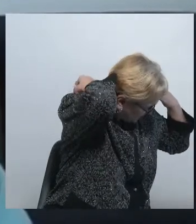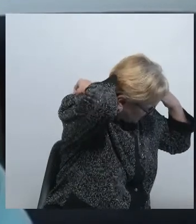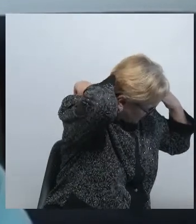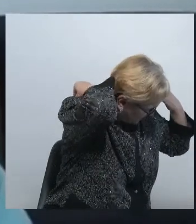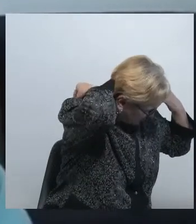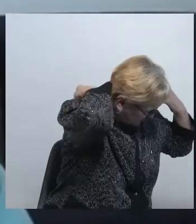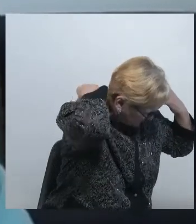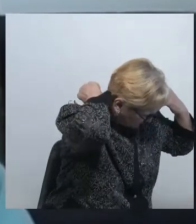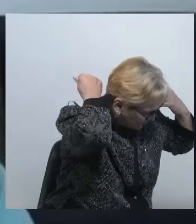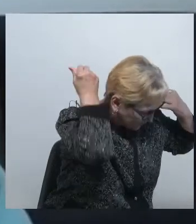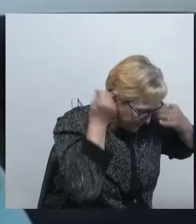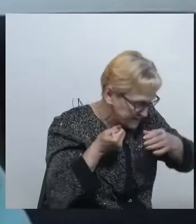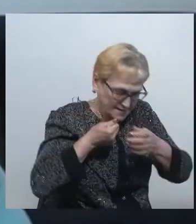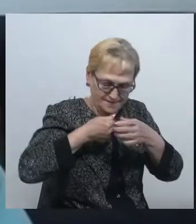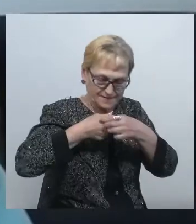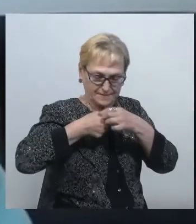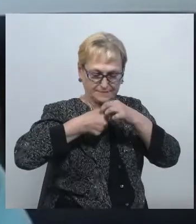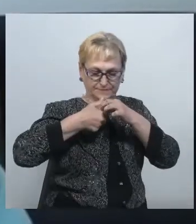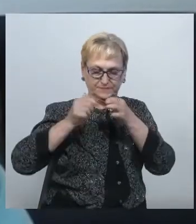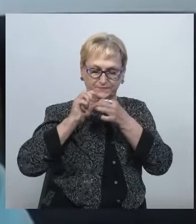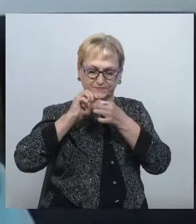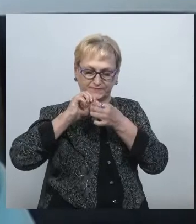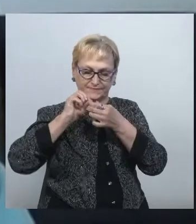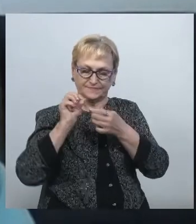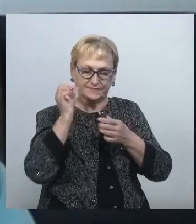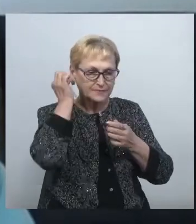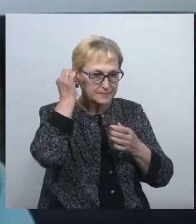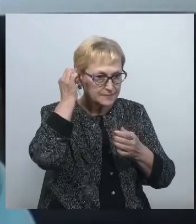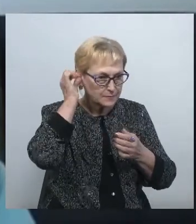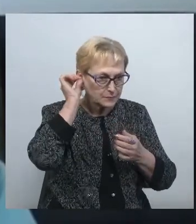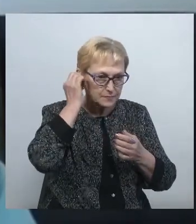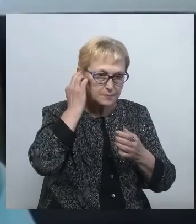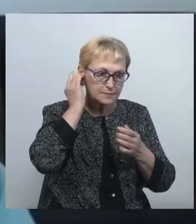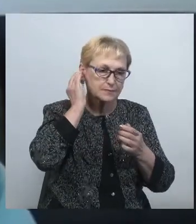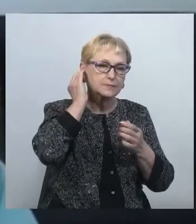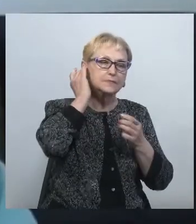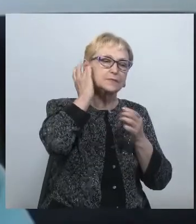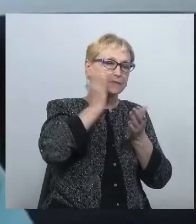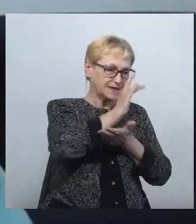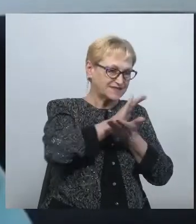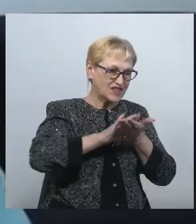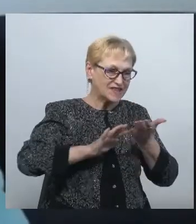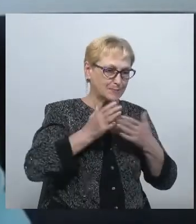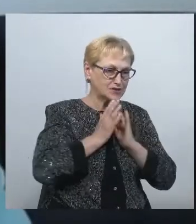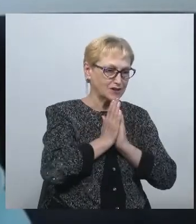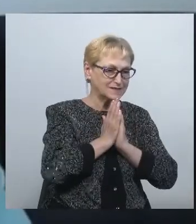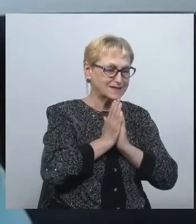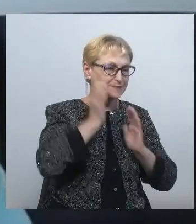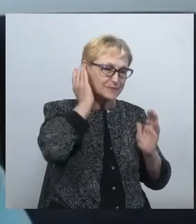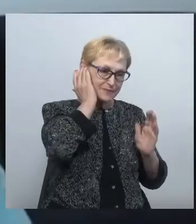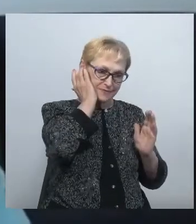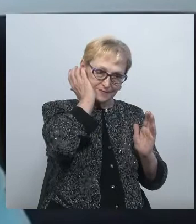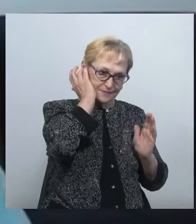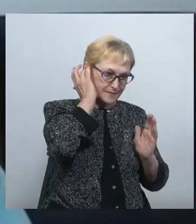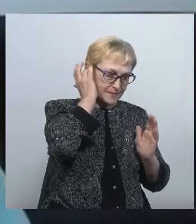show presenter on 1+1 channel that revolutions don't ever are not never